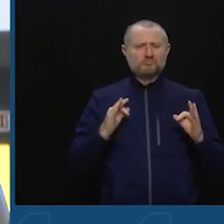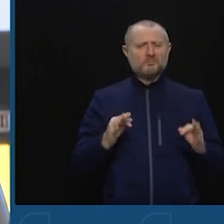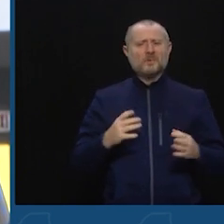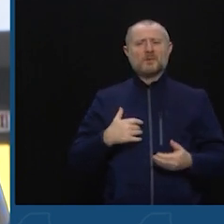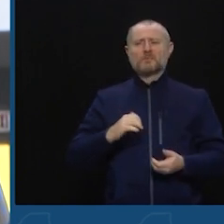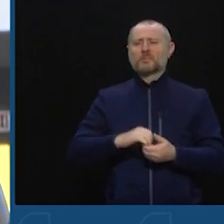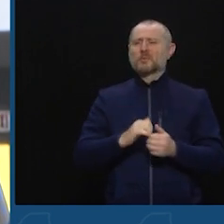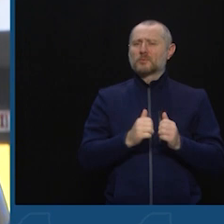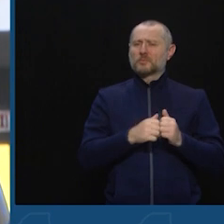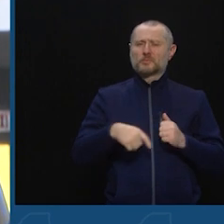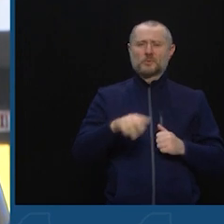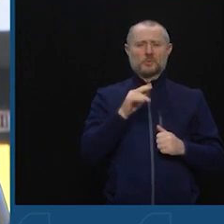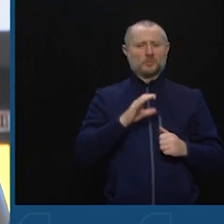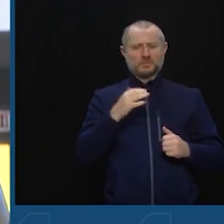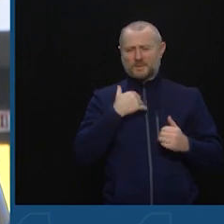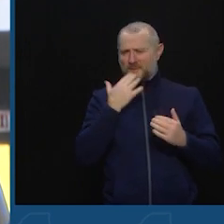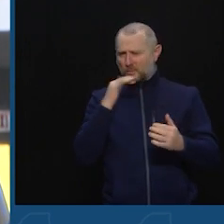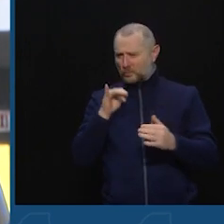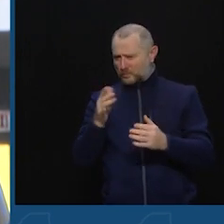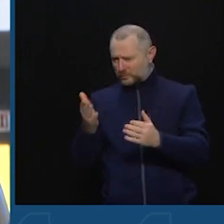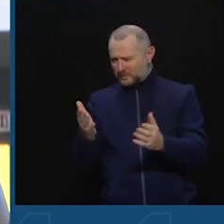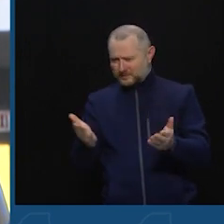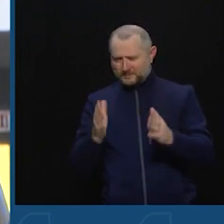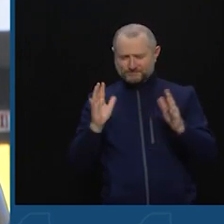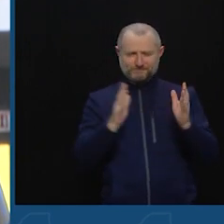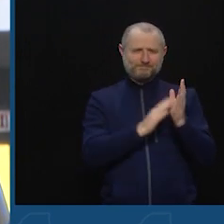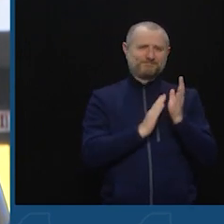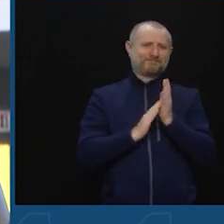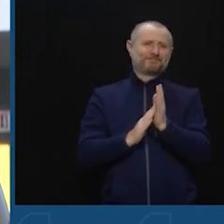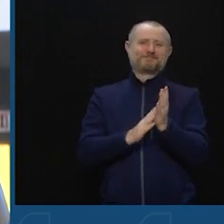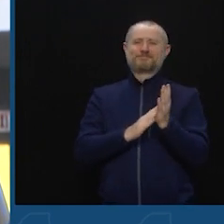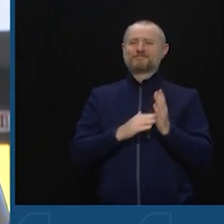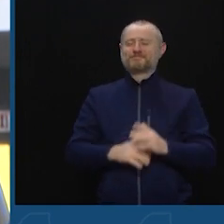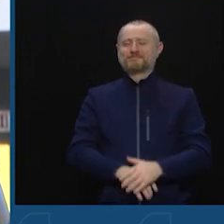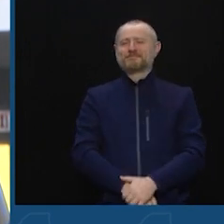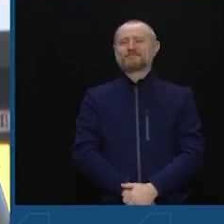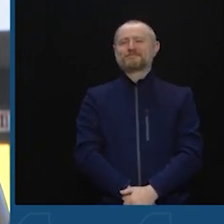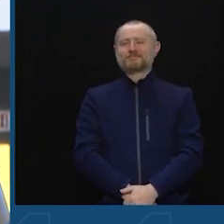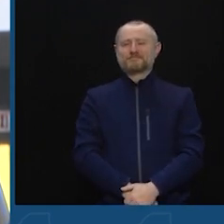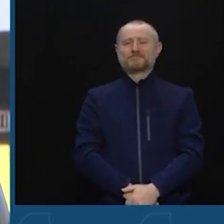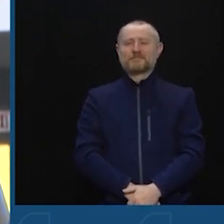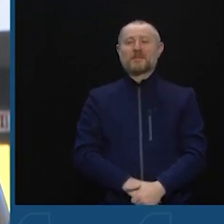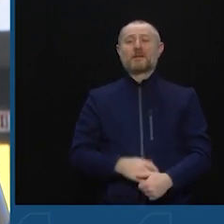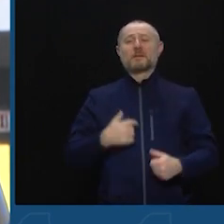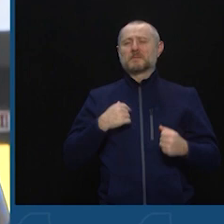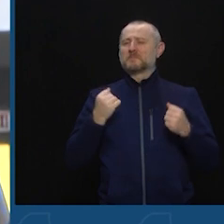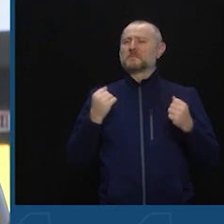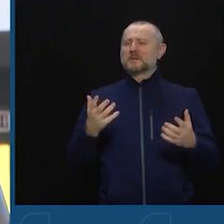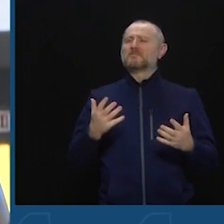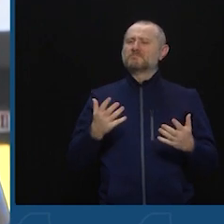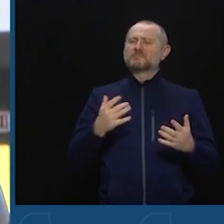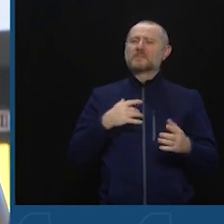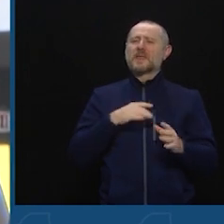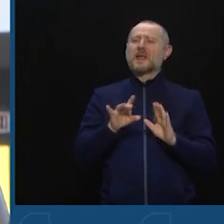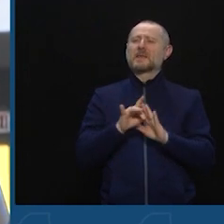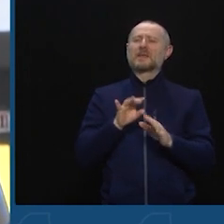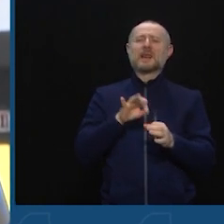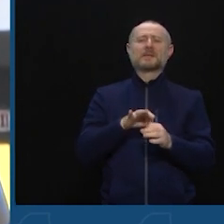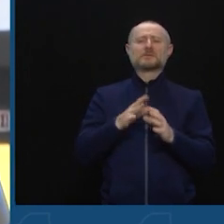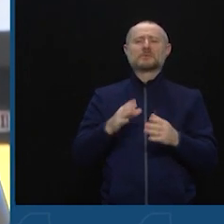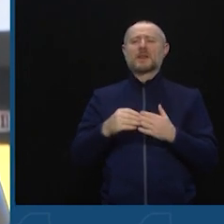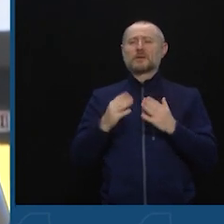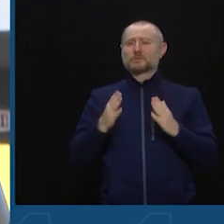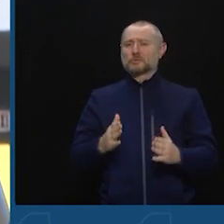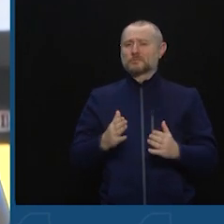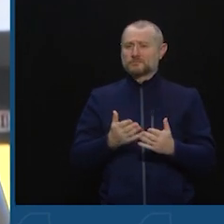thank her as well. But then I have amazing elected leaders at my side. That's how we get all these